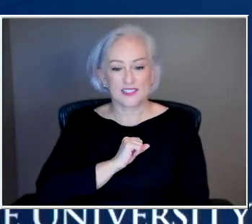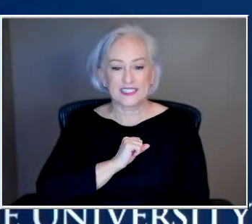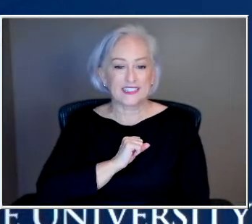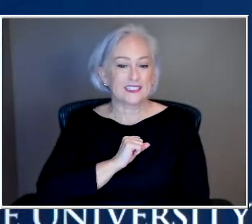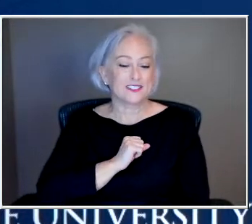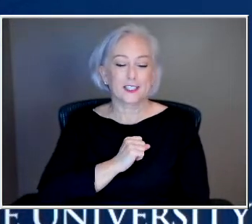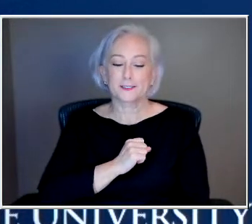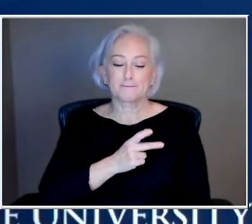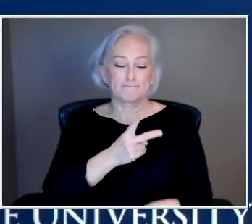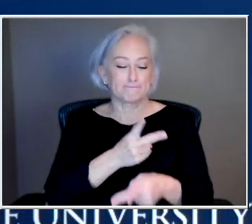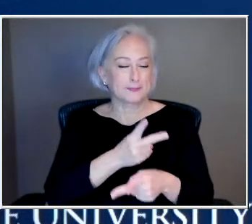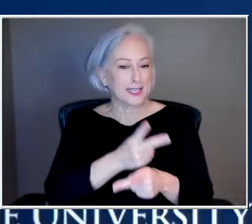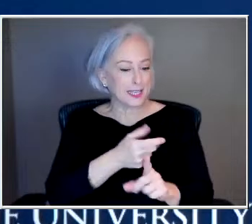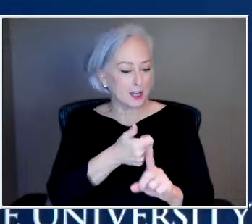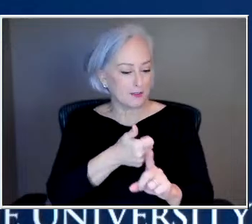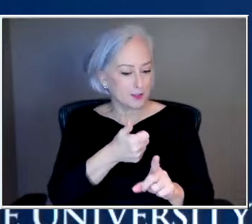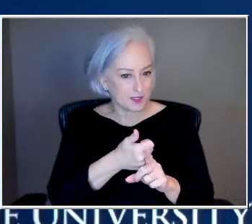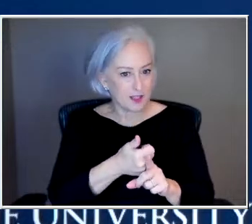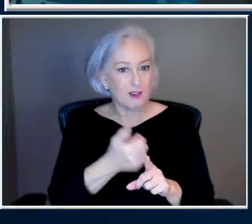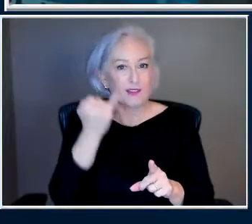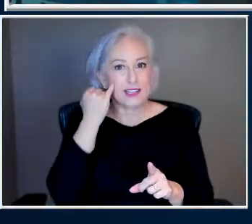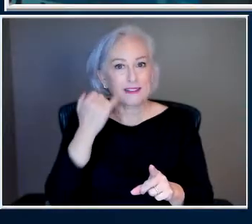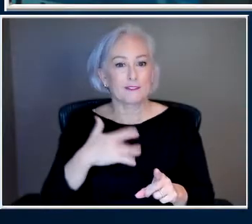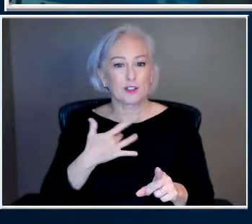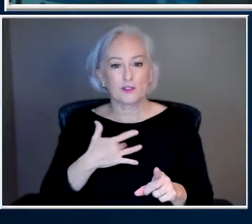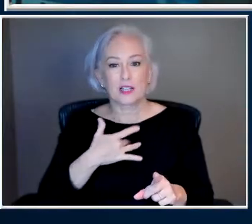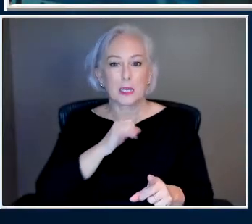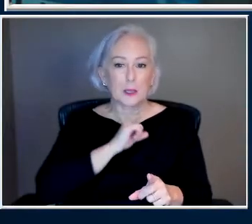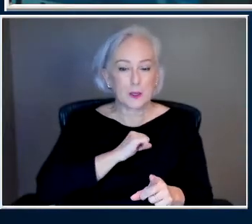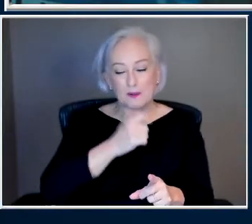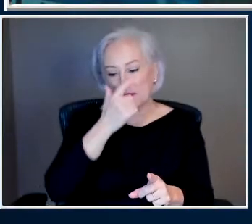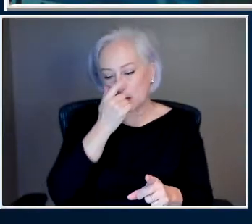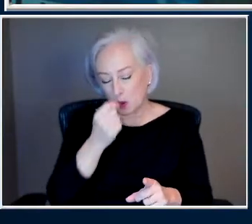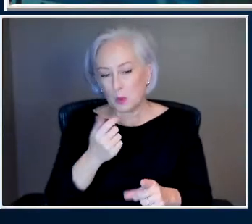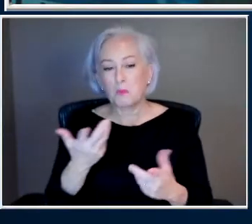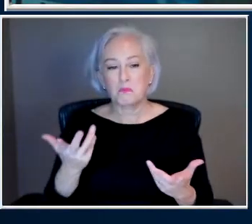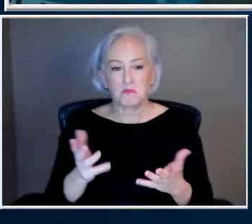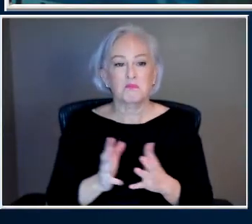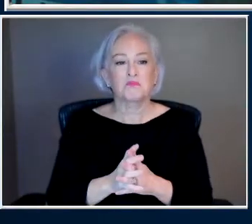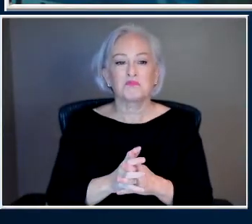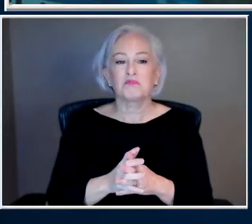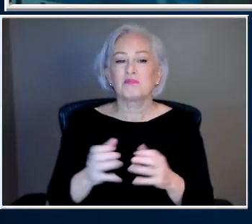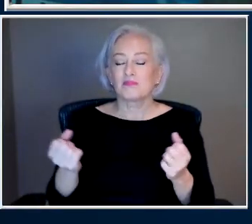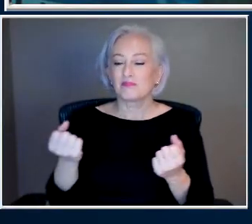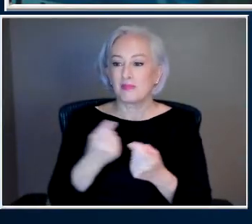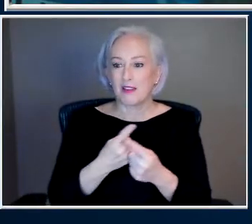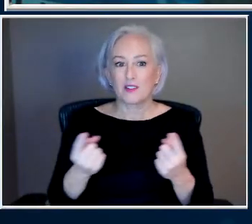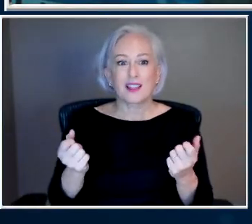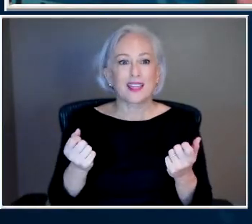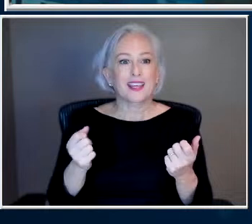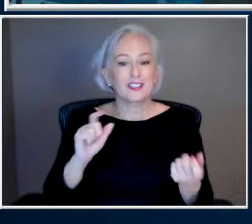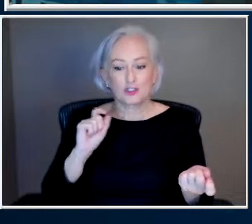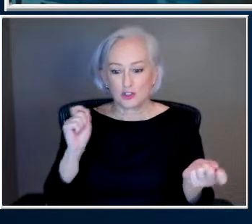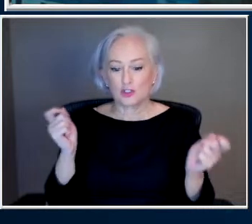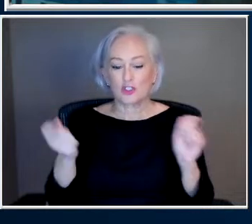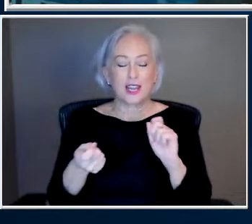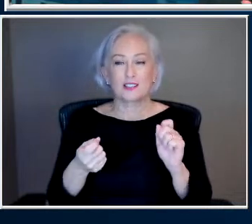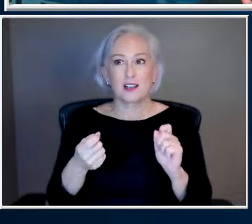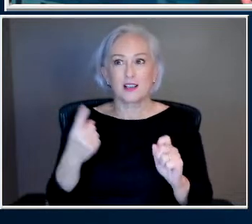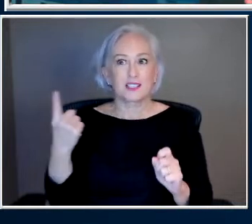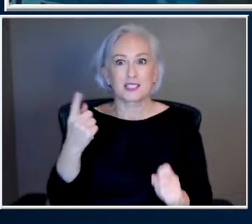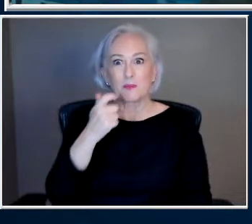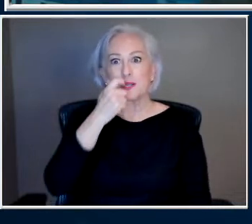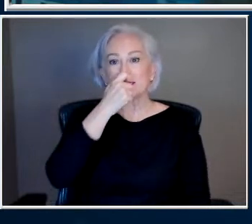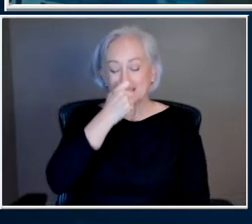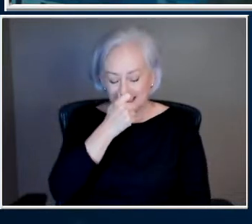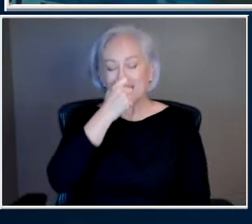to if you are having some of those lingering symptoms. Everything has changed since COVID. When someone sneezes now, everybody looks at the person